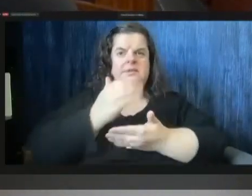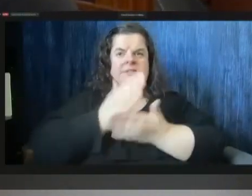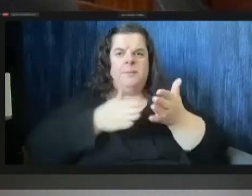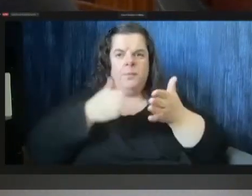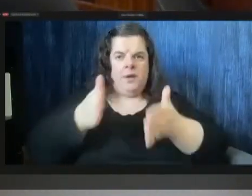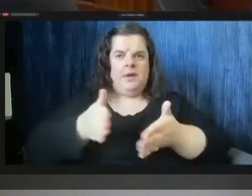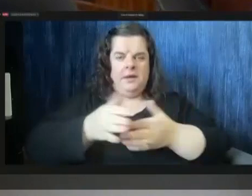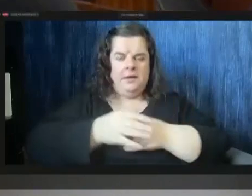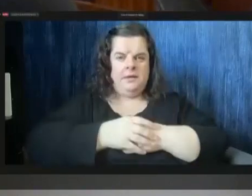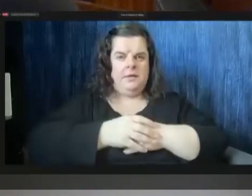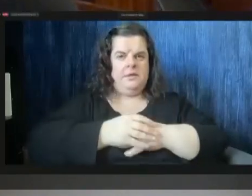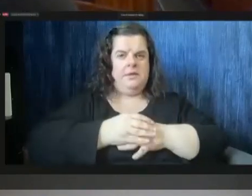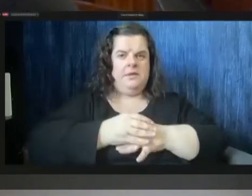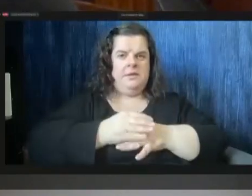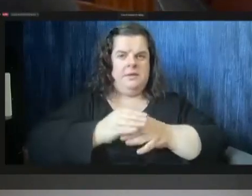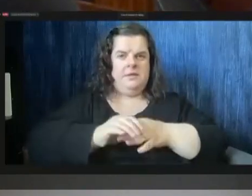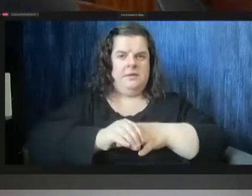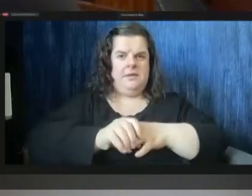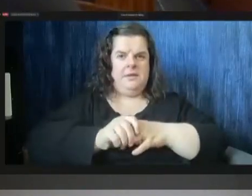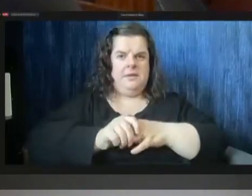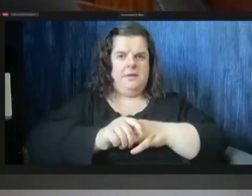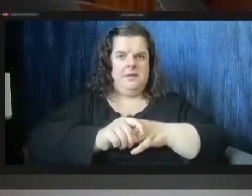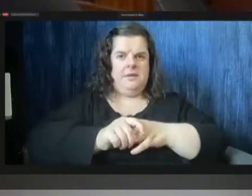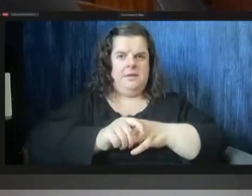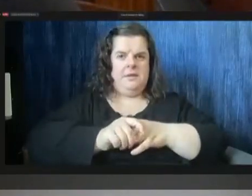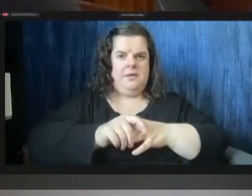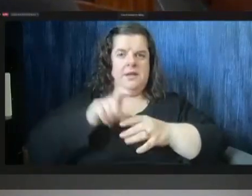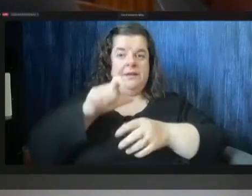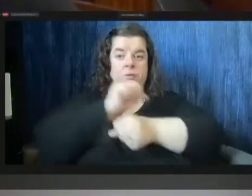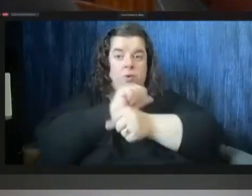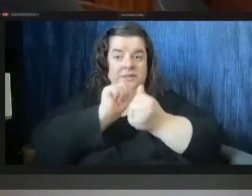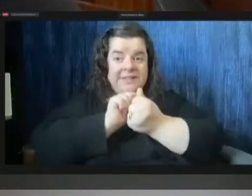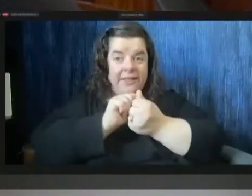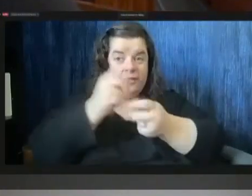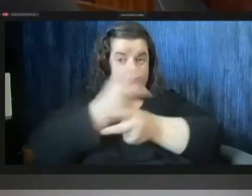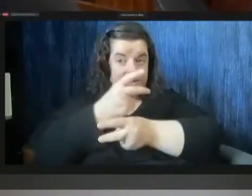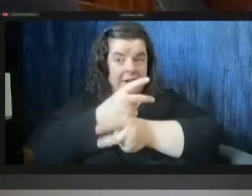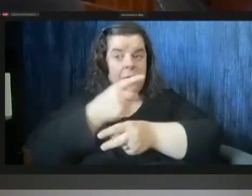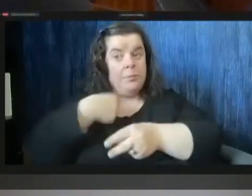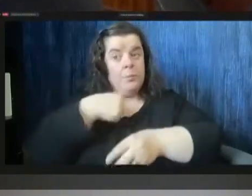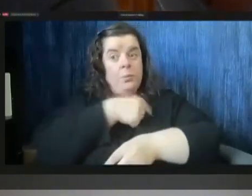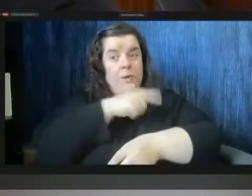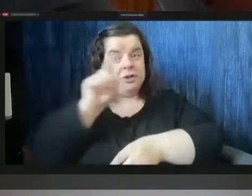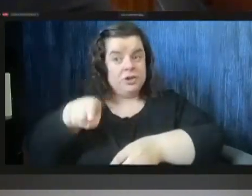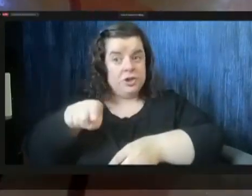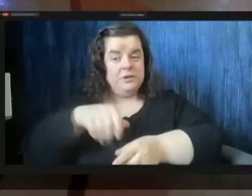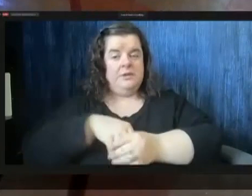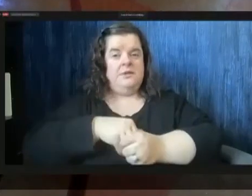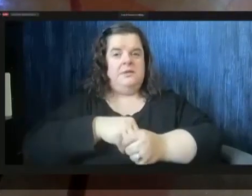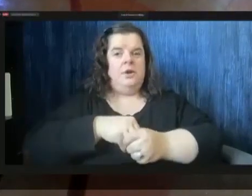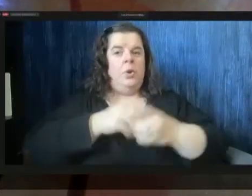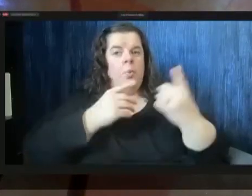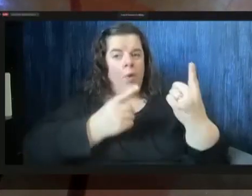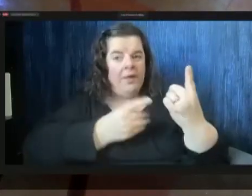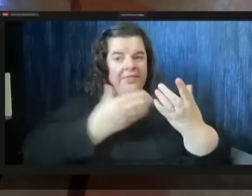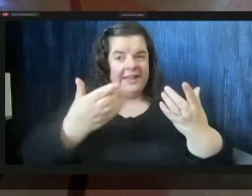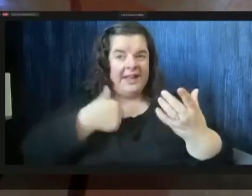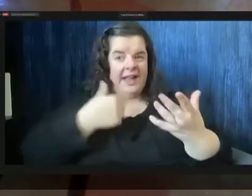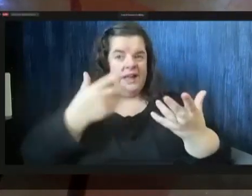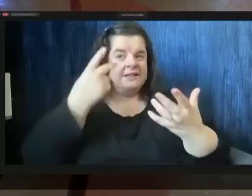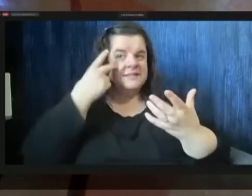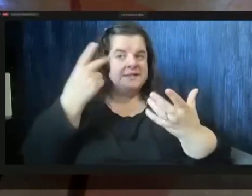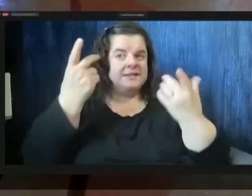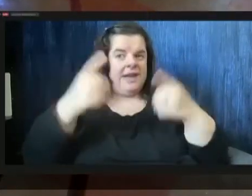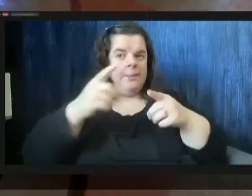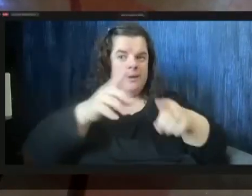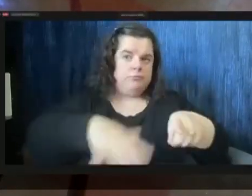if that means that, we've got to work together to figure that out, we probably should. So one of the things I do see happening across the city